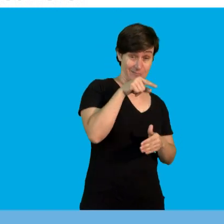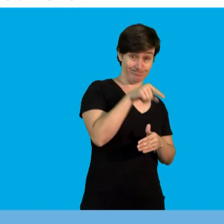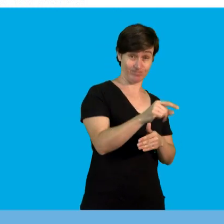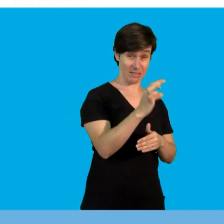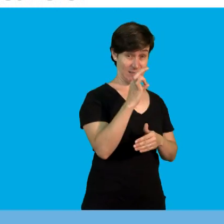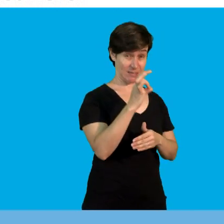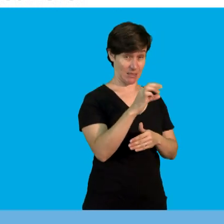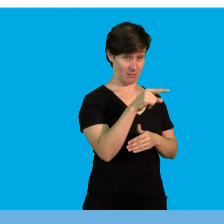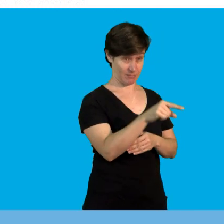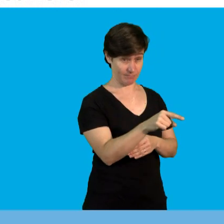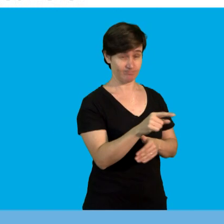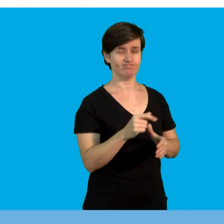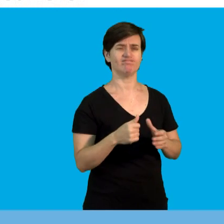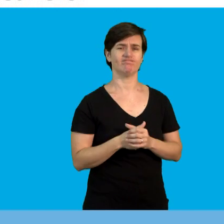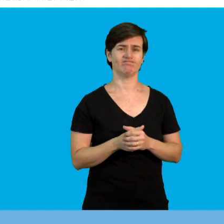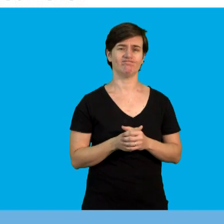the cell